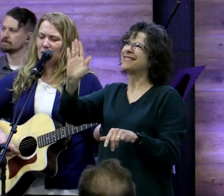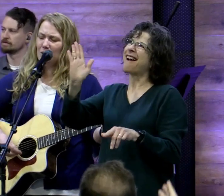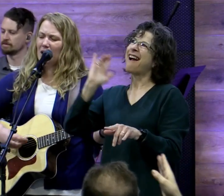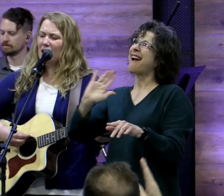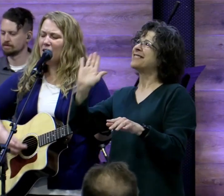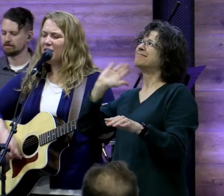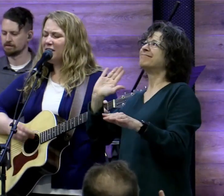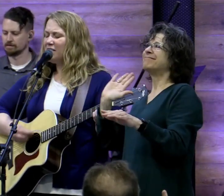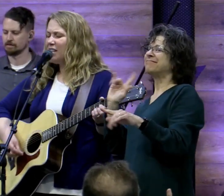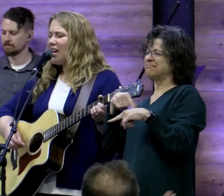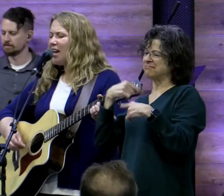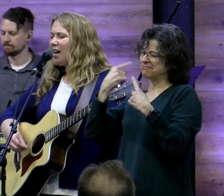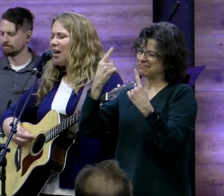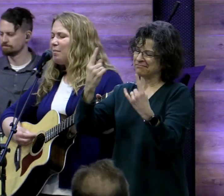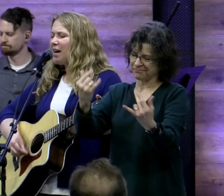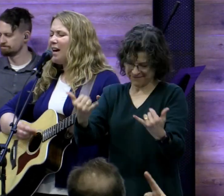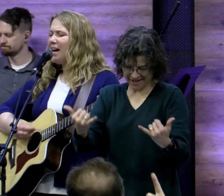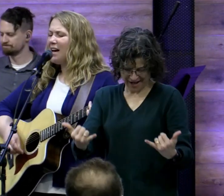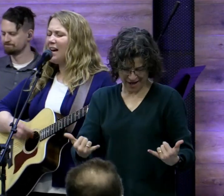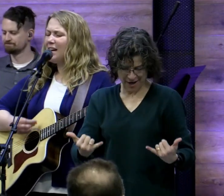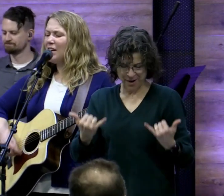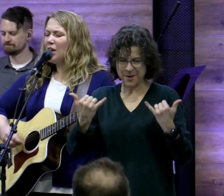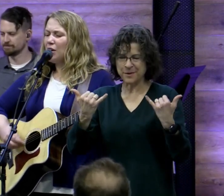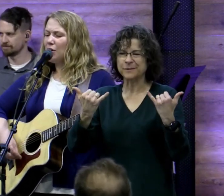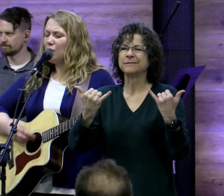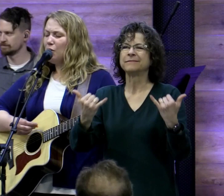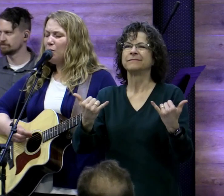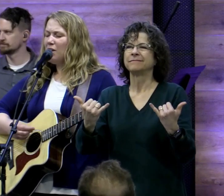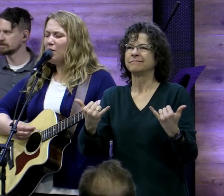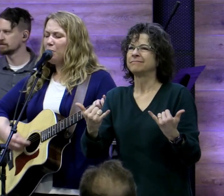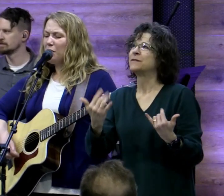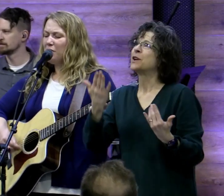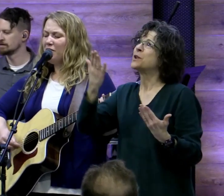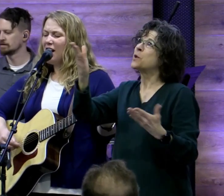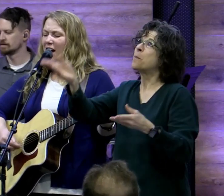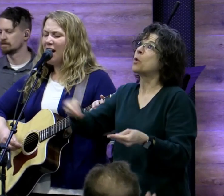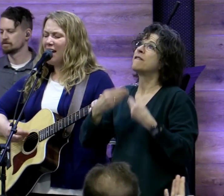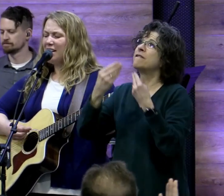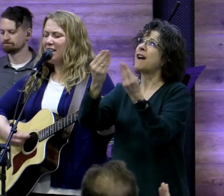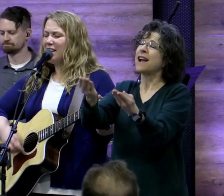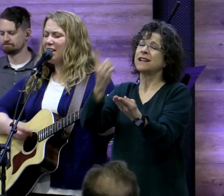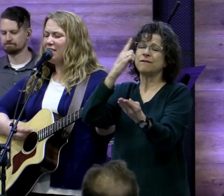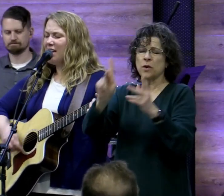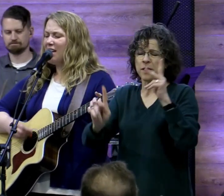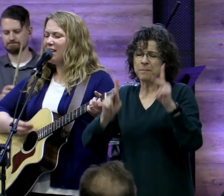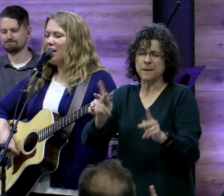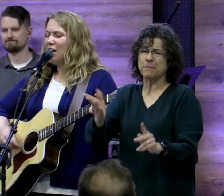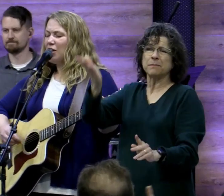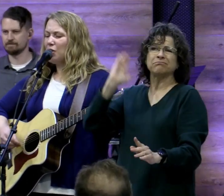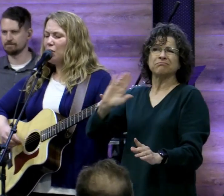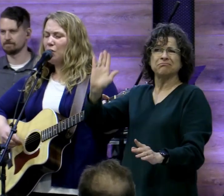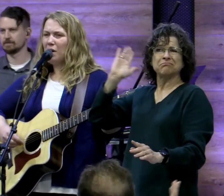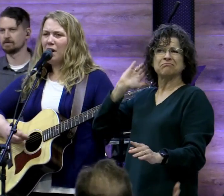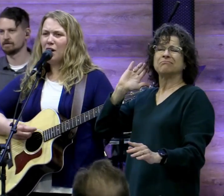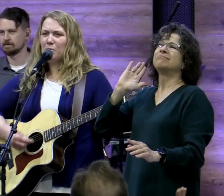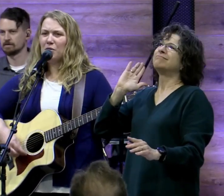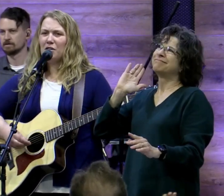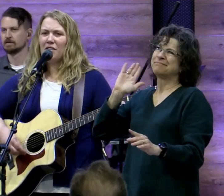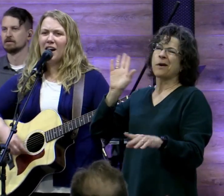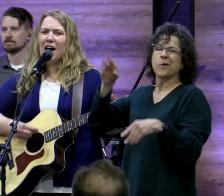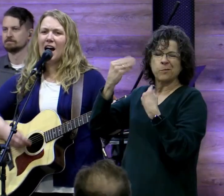You are the same God. You were providing then. You